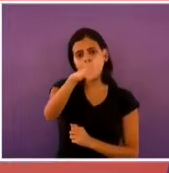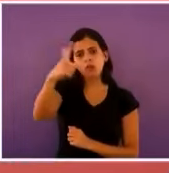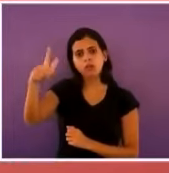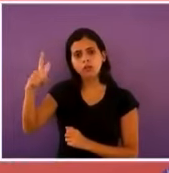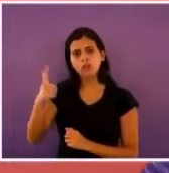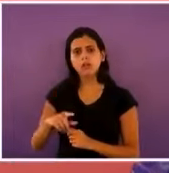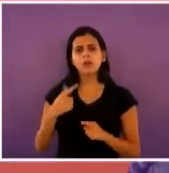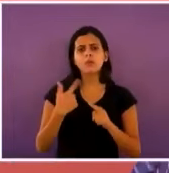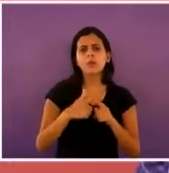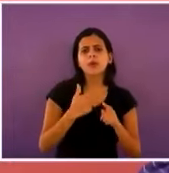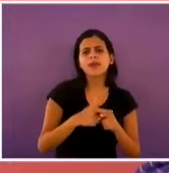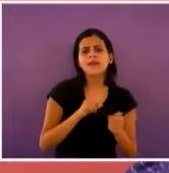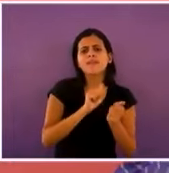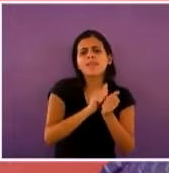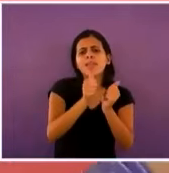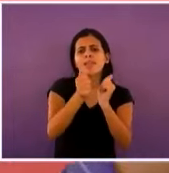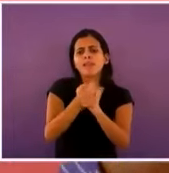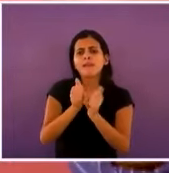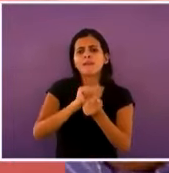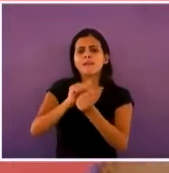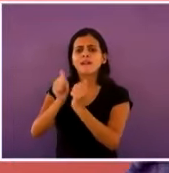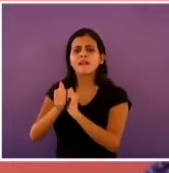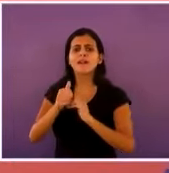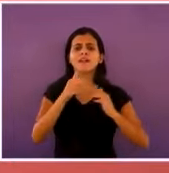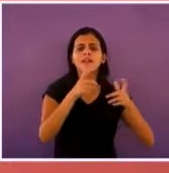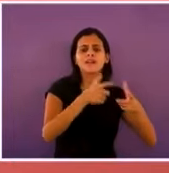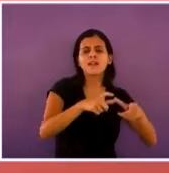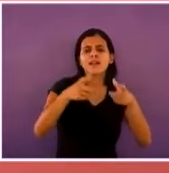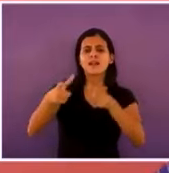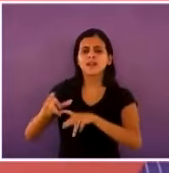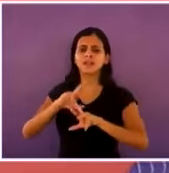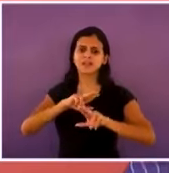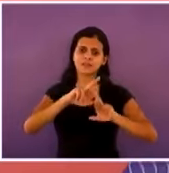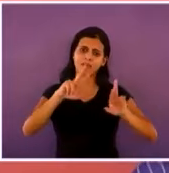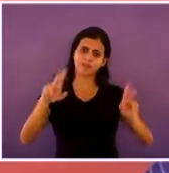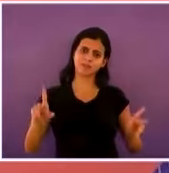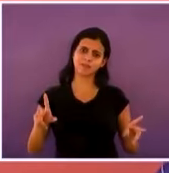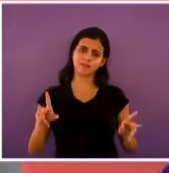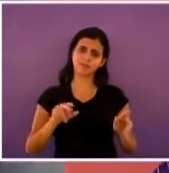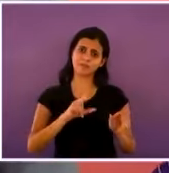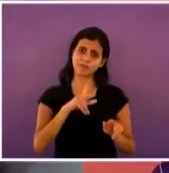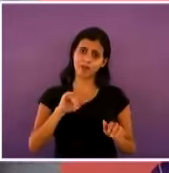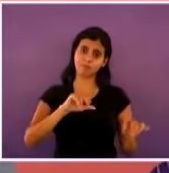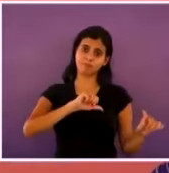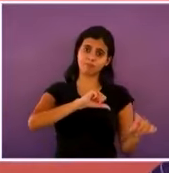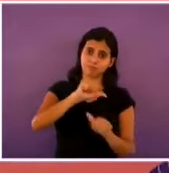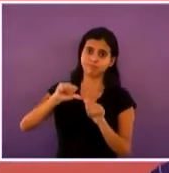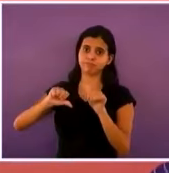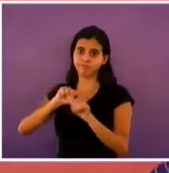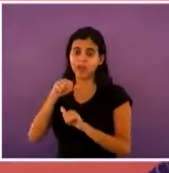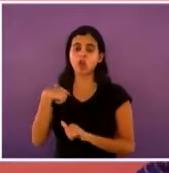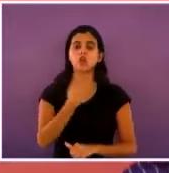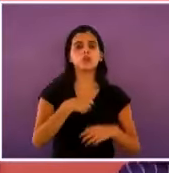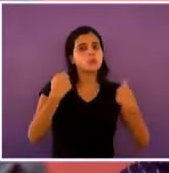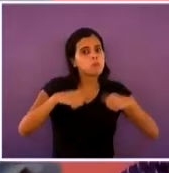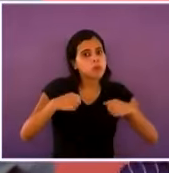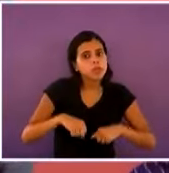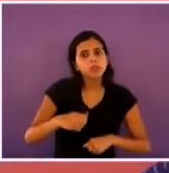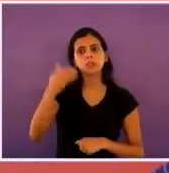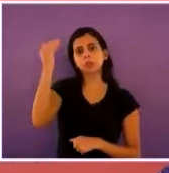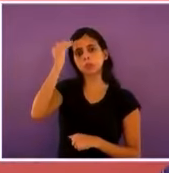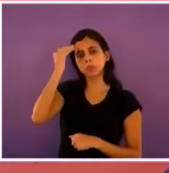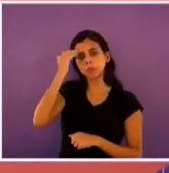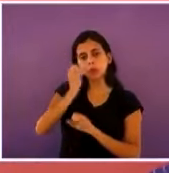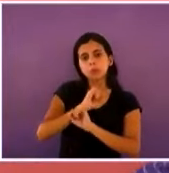Ele é adaptável a diferentes audiências, diferentes grupos. We have to be aware of this. Nós temos que estar conscientes, alertas em relação. And